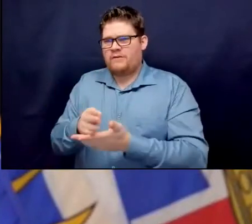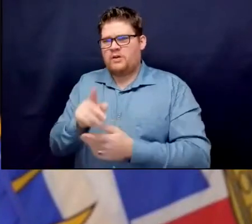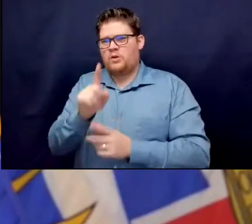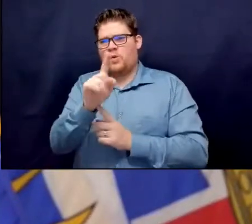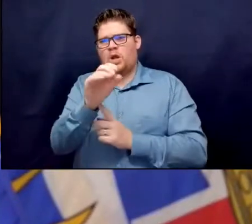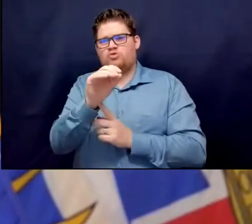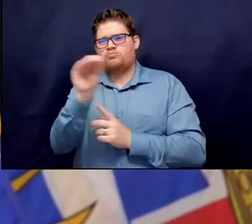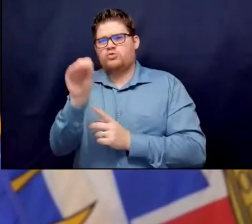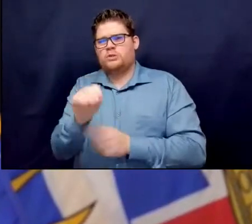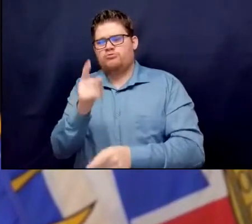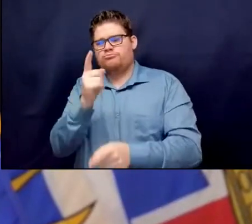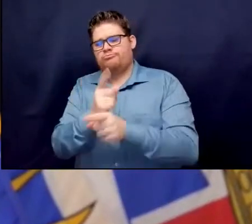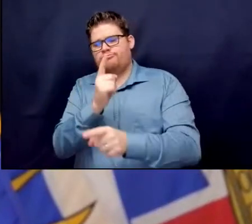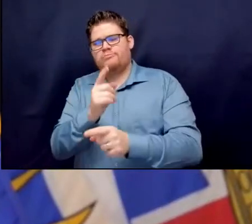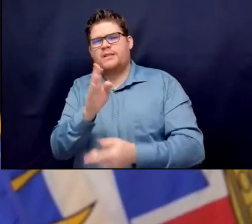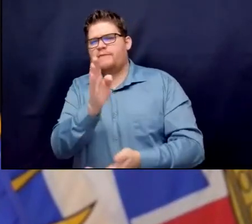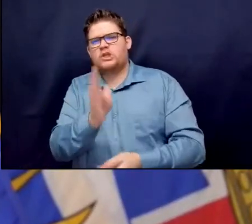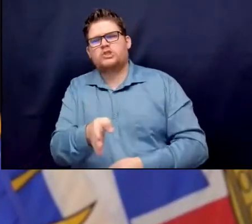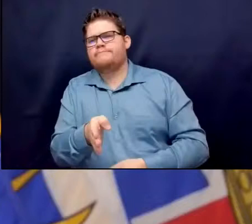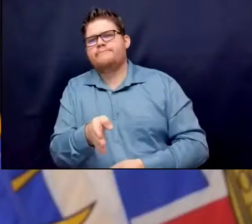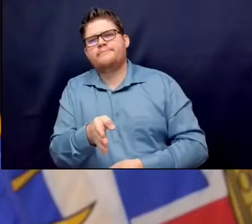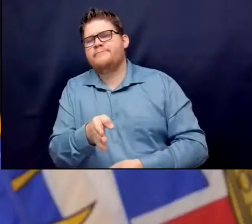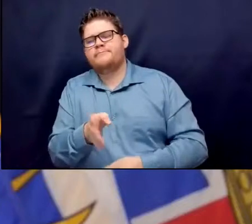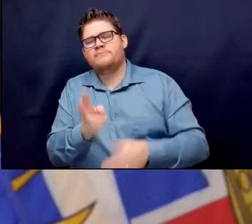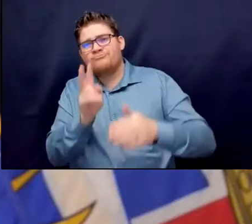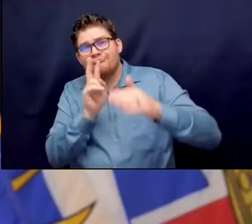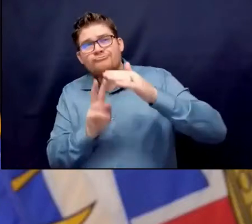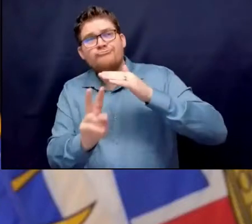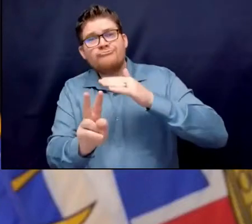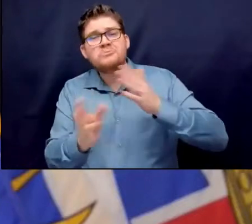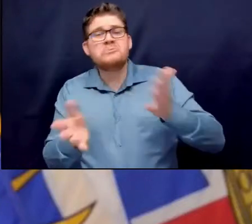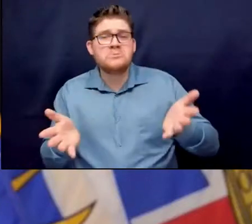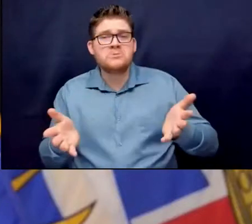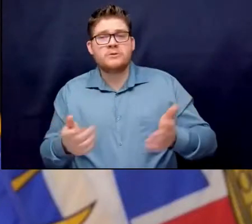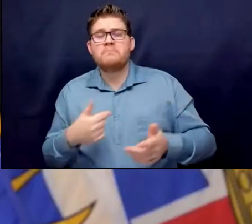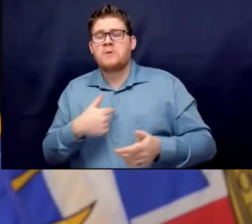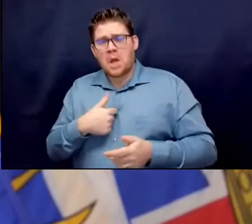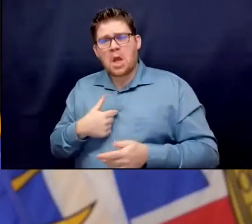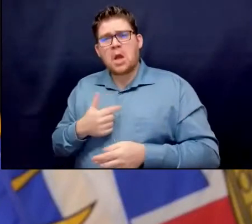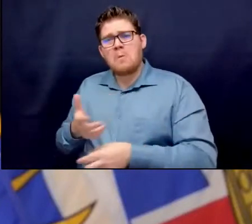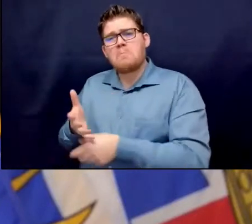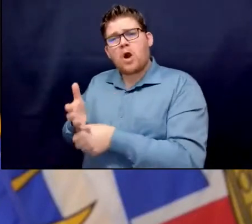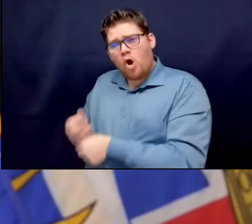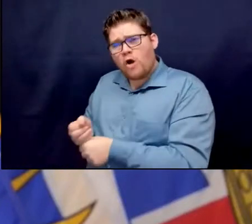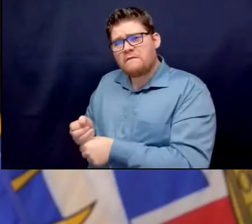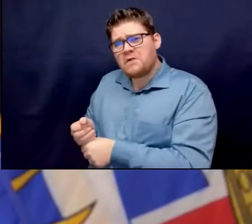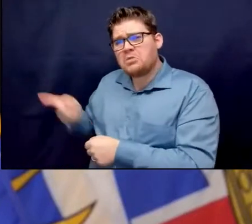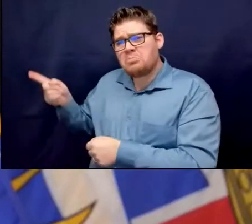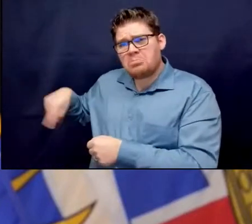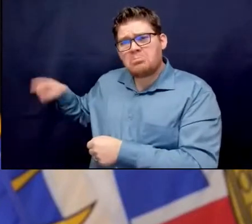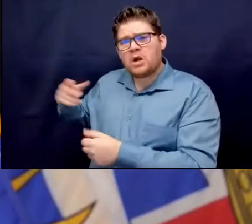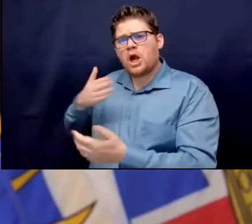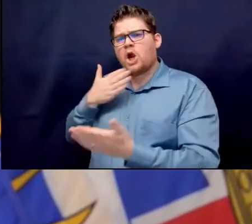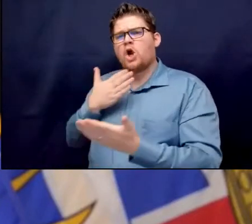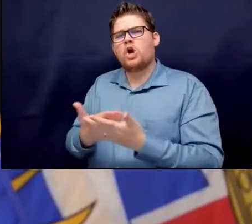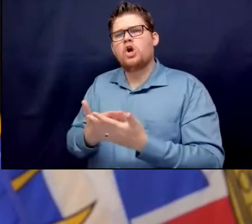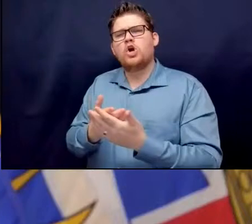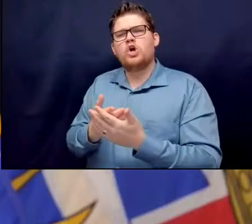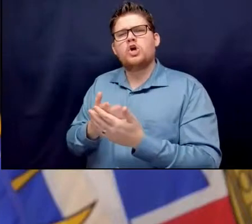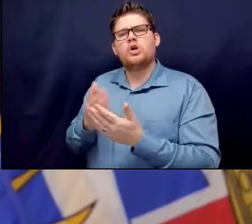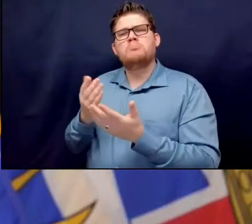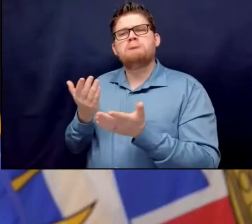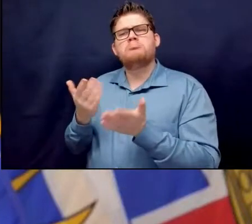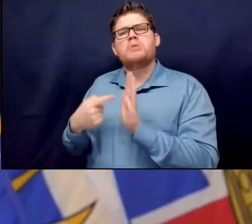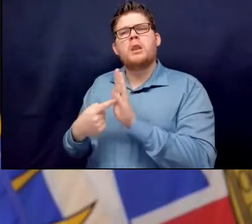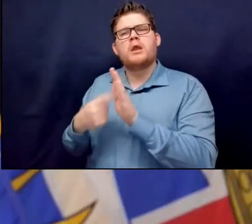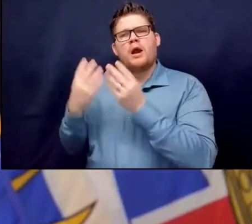So I am confident in them. You can see if you look at the model that we've presented with